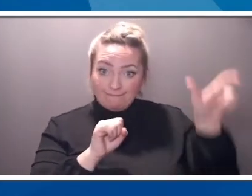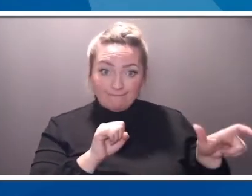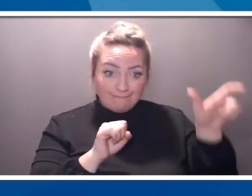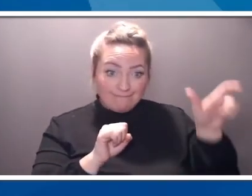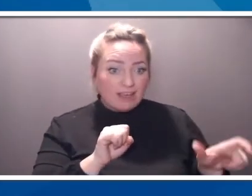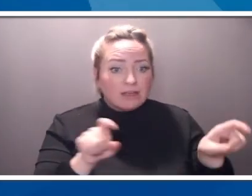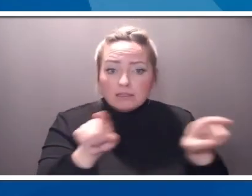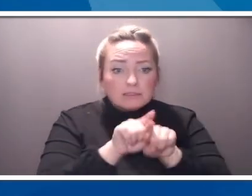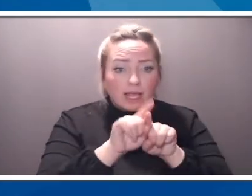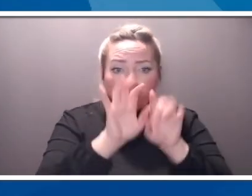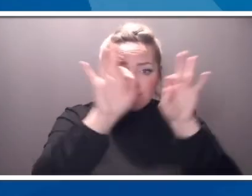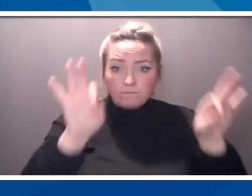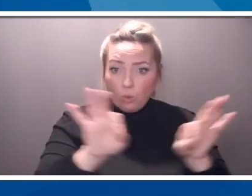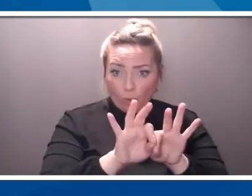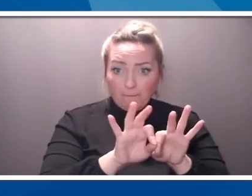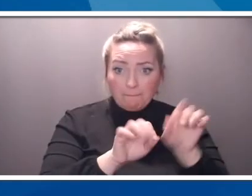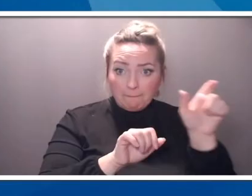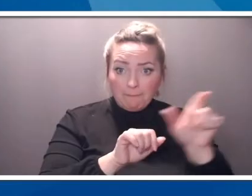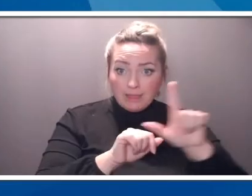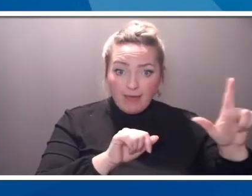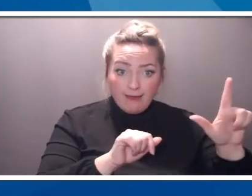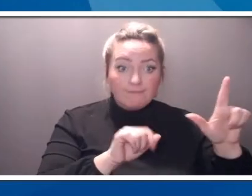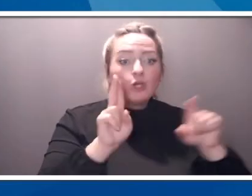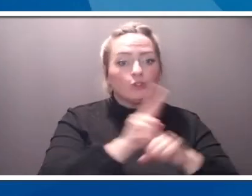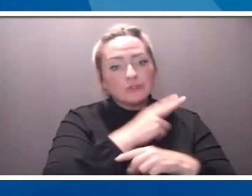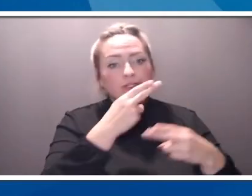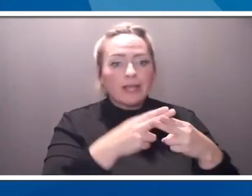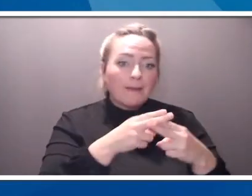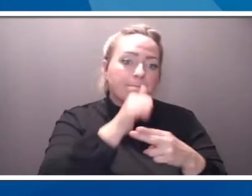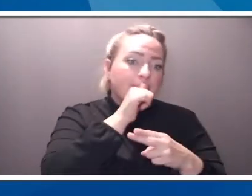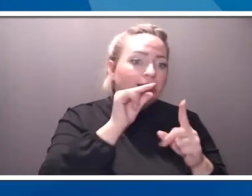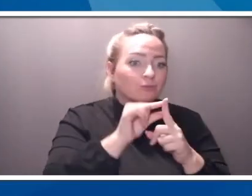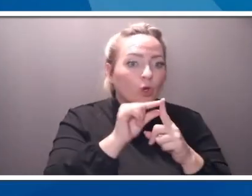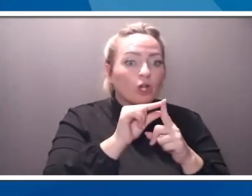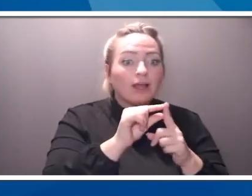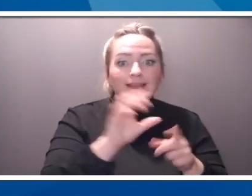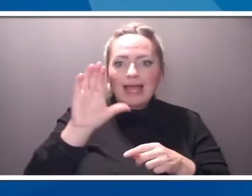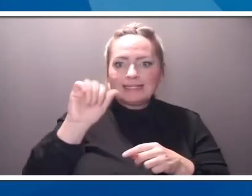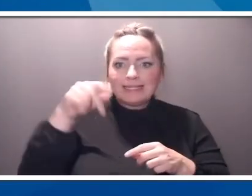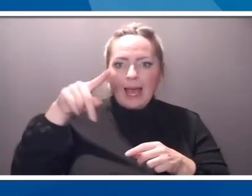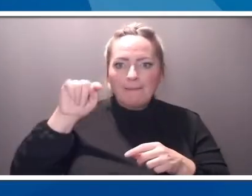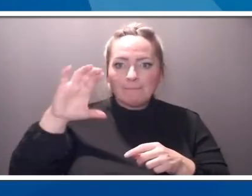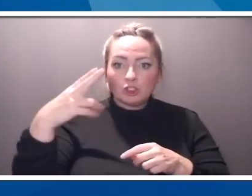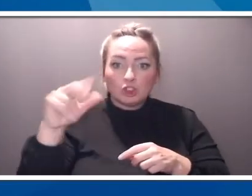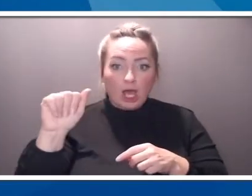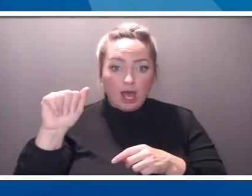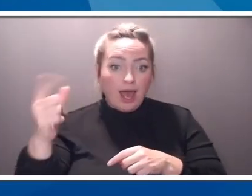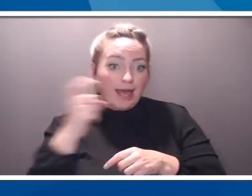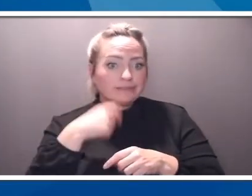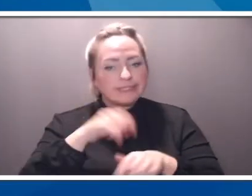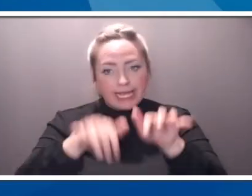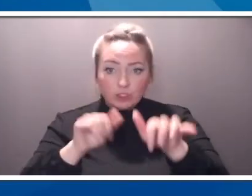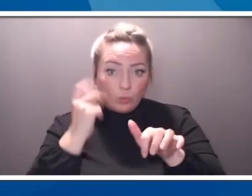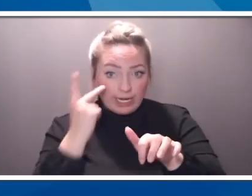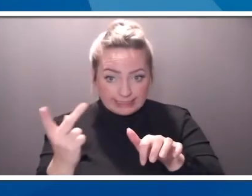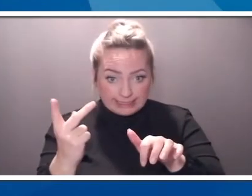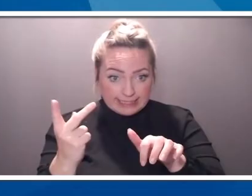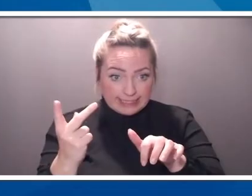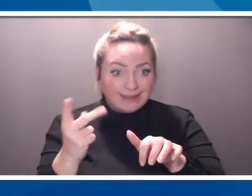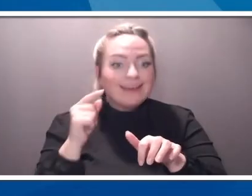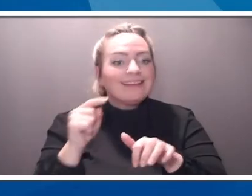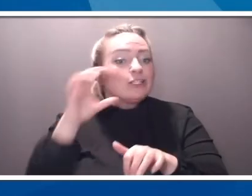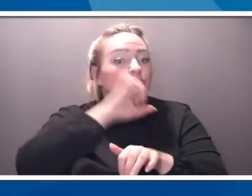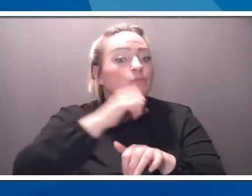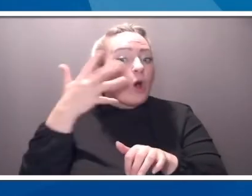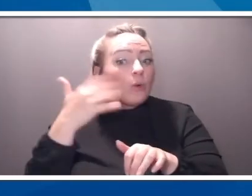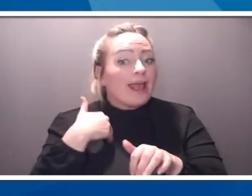situation where on the left, I've got the same form here effectively. On the left, I've got username, password, and then a captcha that asks me to enter